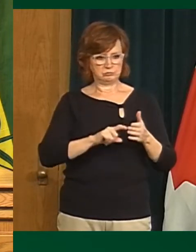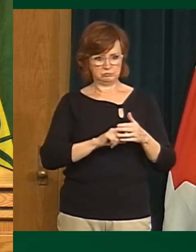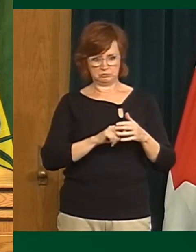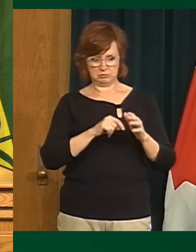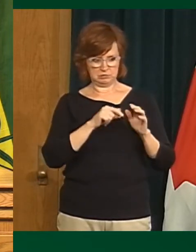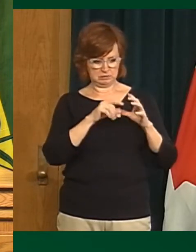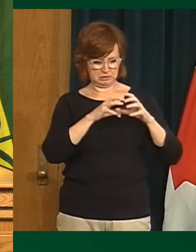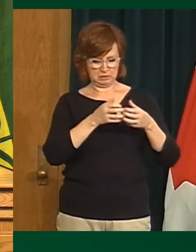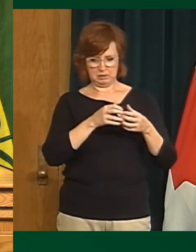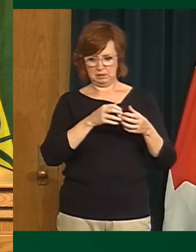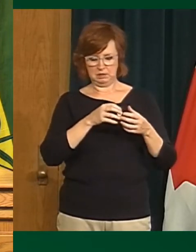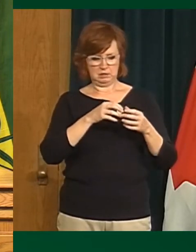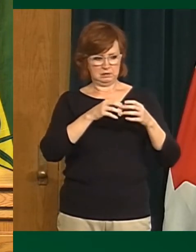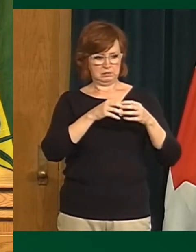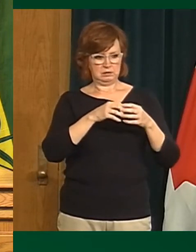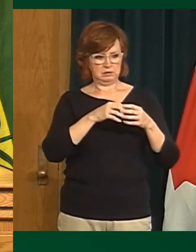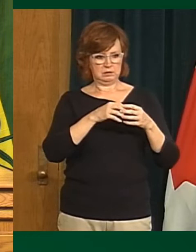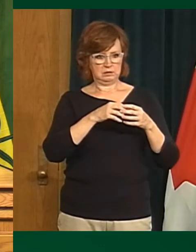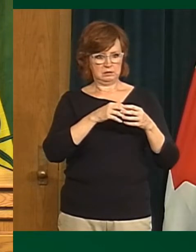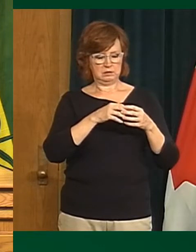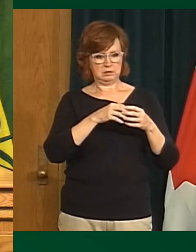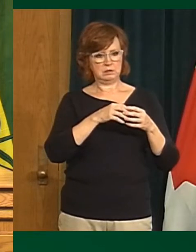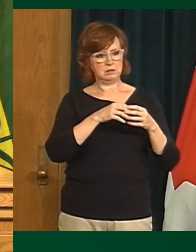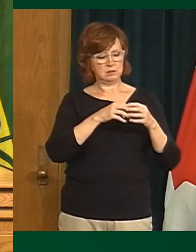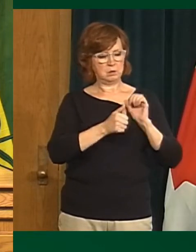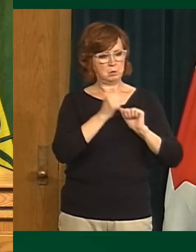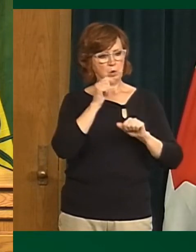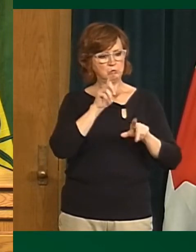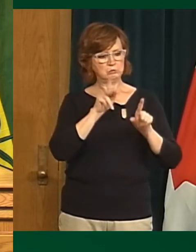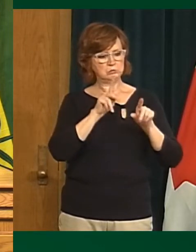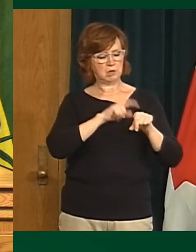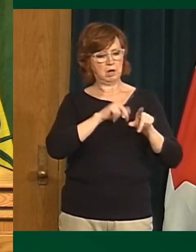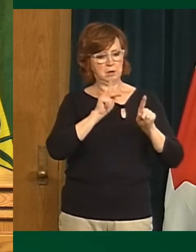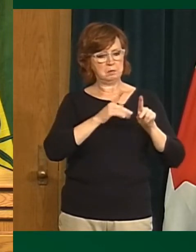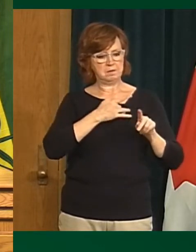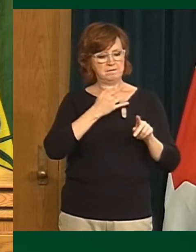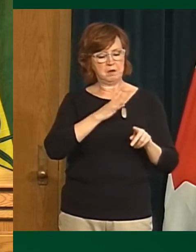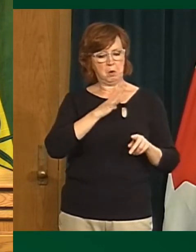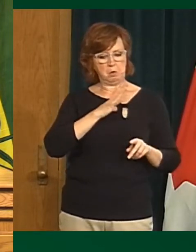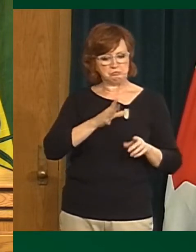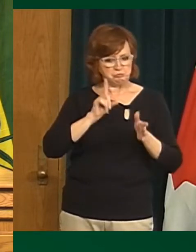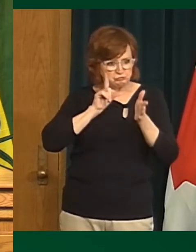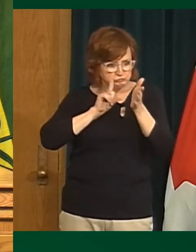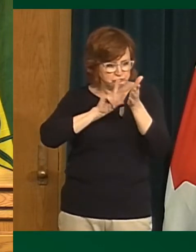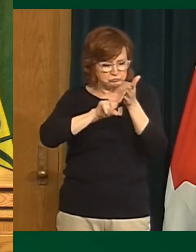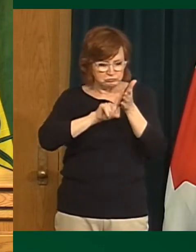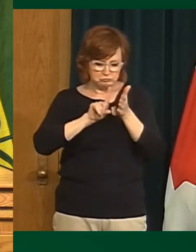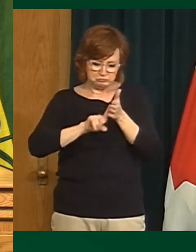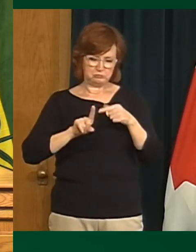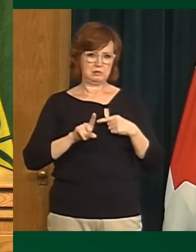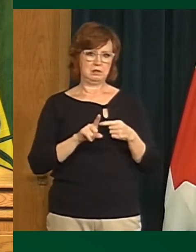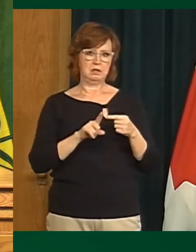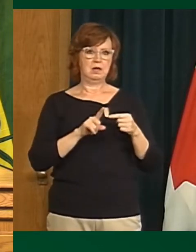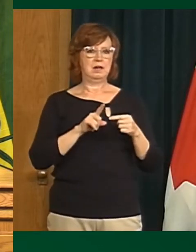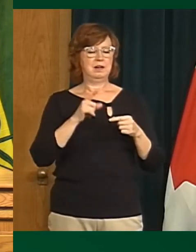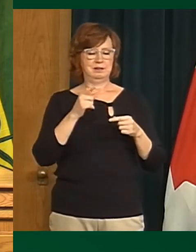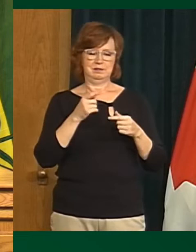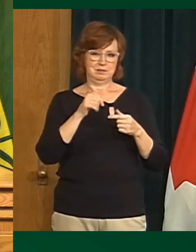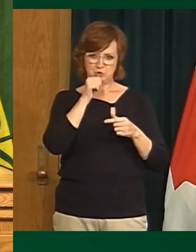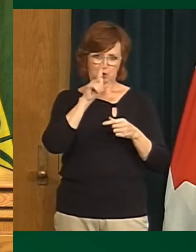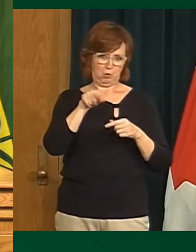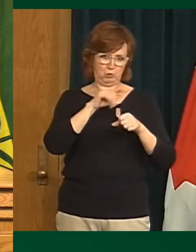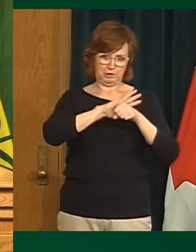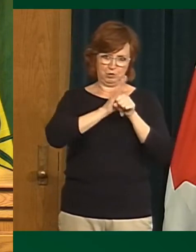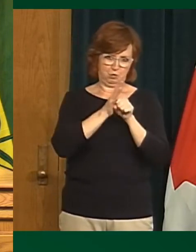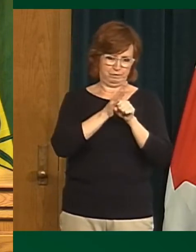content investigation, but usually those are well contained. But we also have to remember that whenever we see, and this is not limited to COVID-19, it's limited to all kinds